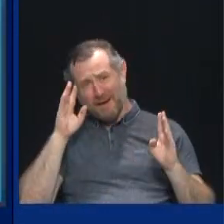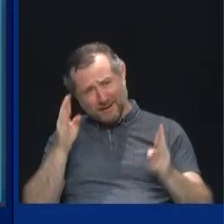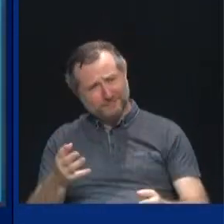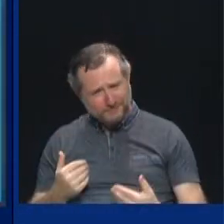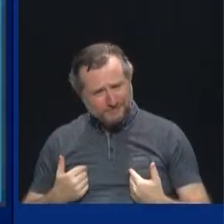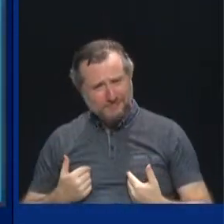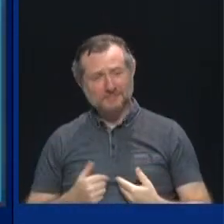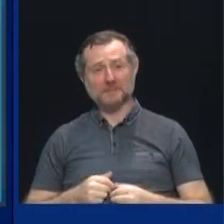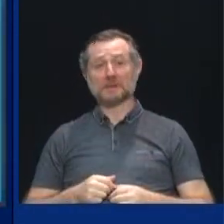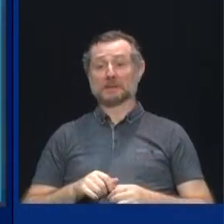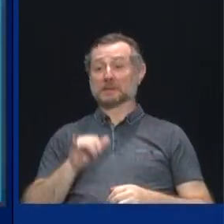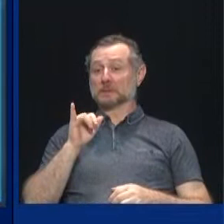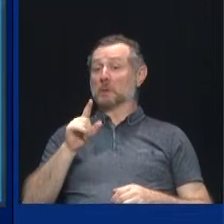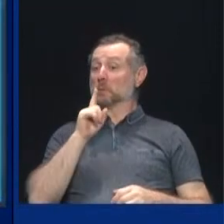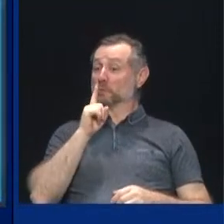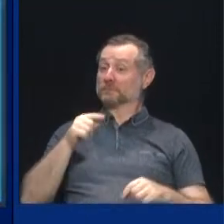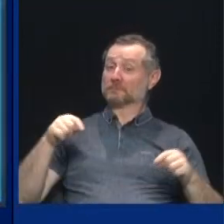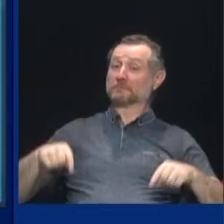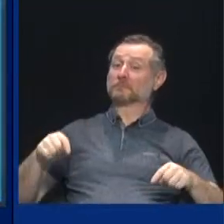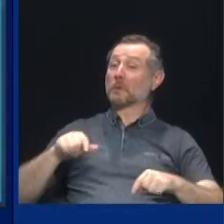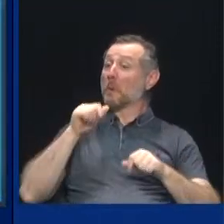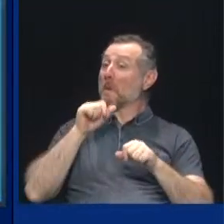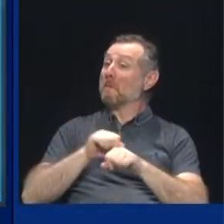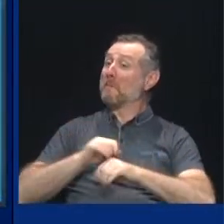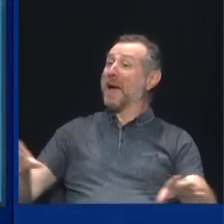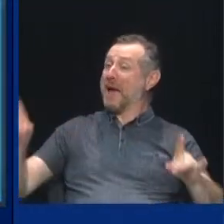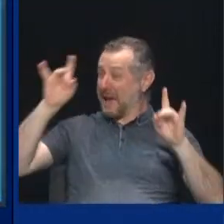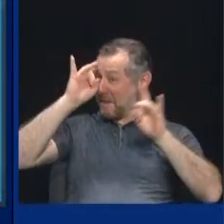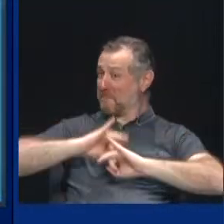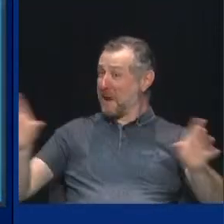is a pandemic of the unvaccinated.